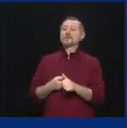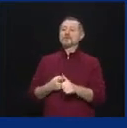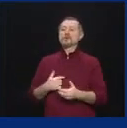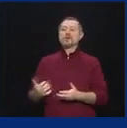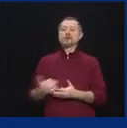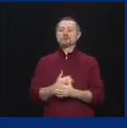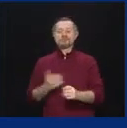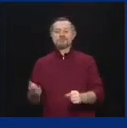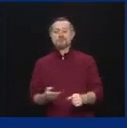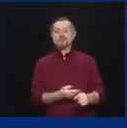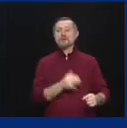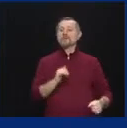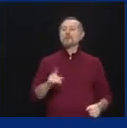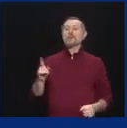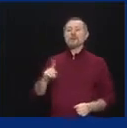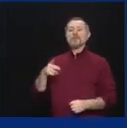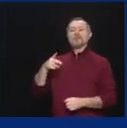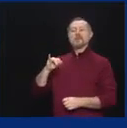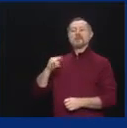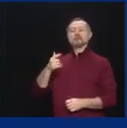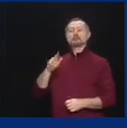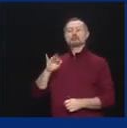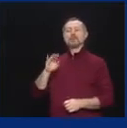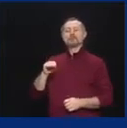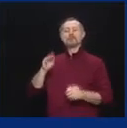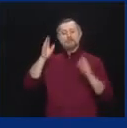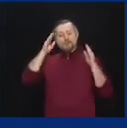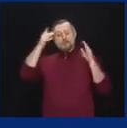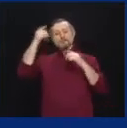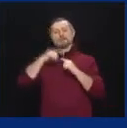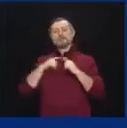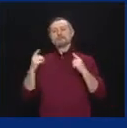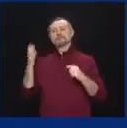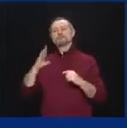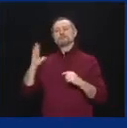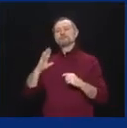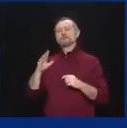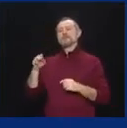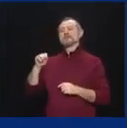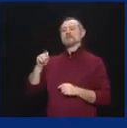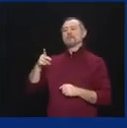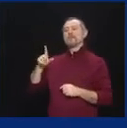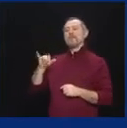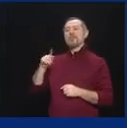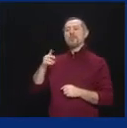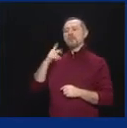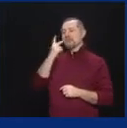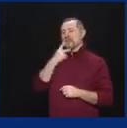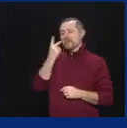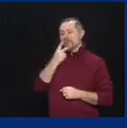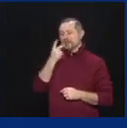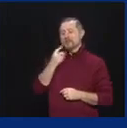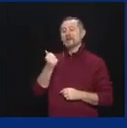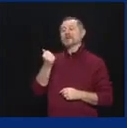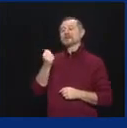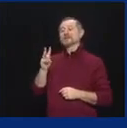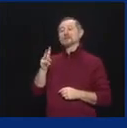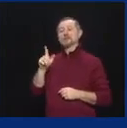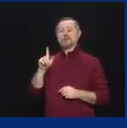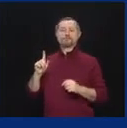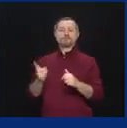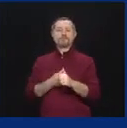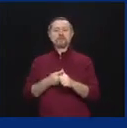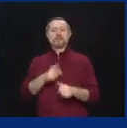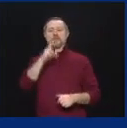the Pilgrims of Plymouth Colony in 1621, better known to us as the Thanksgiving holiday.